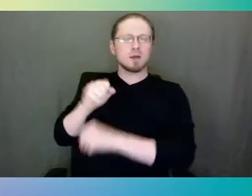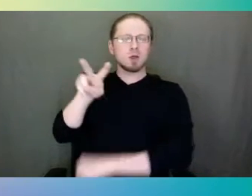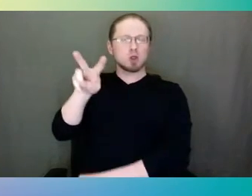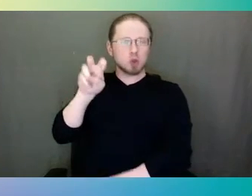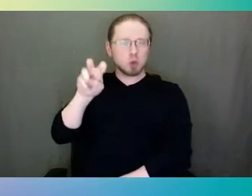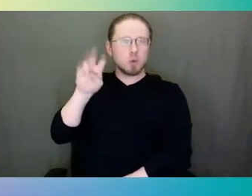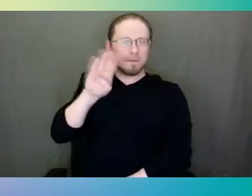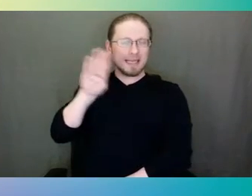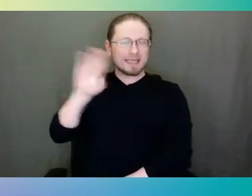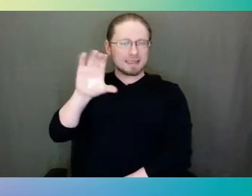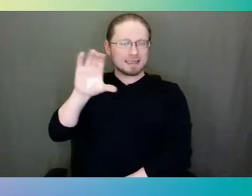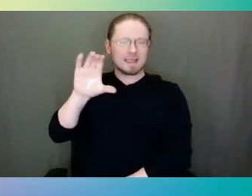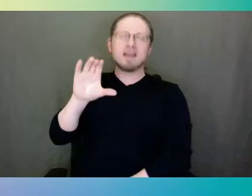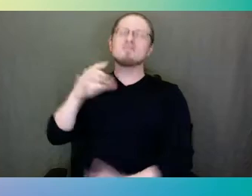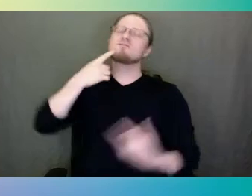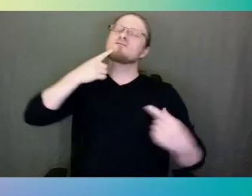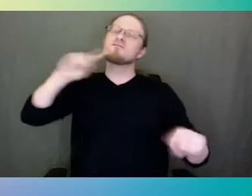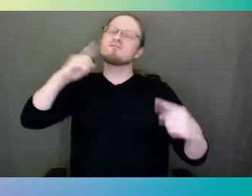playwright named Plautus,